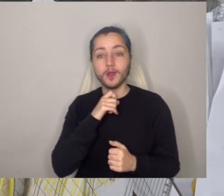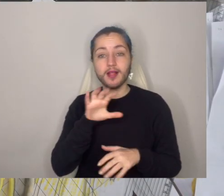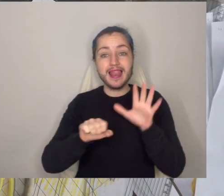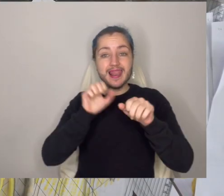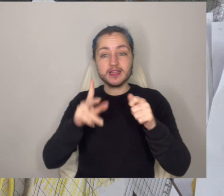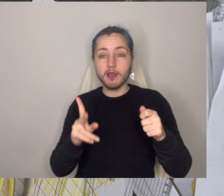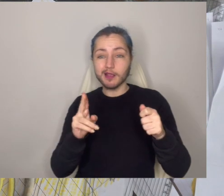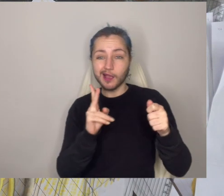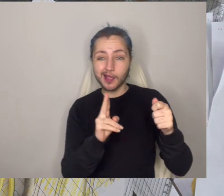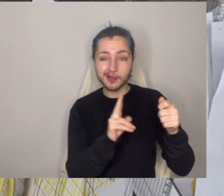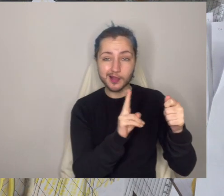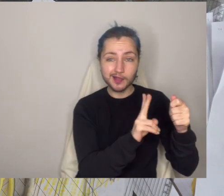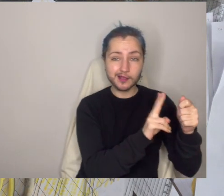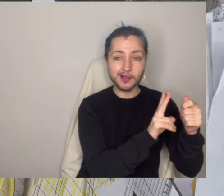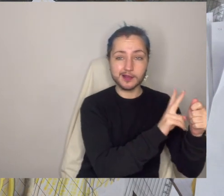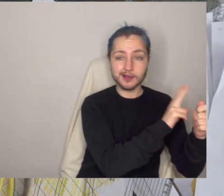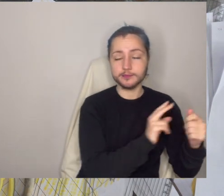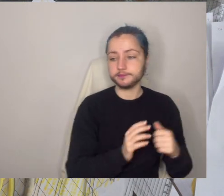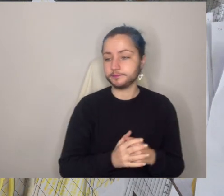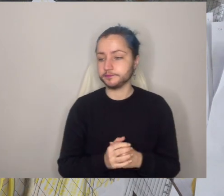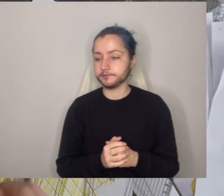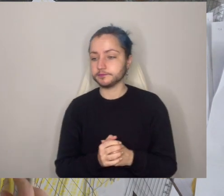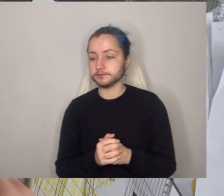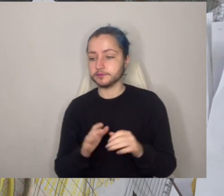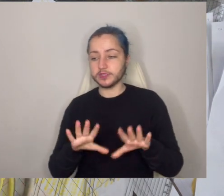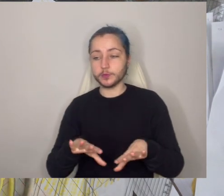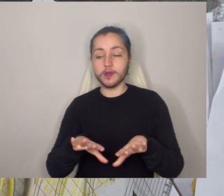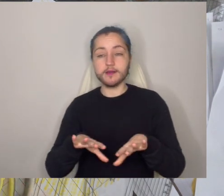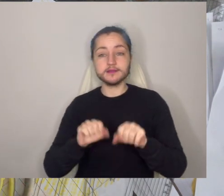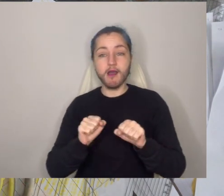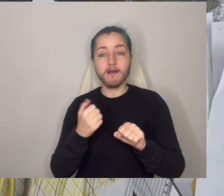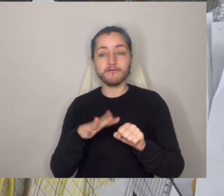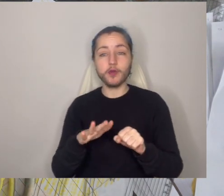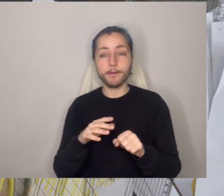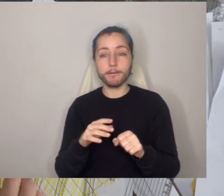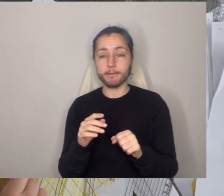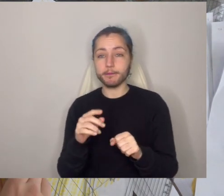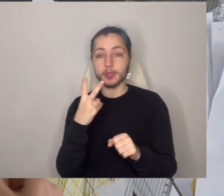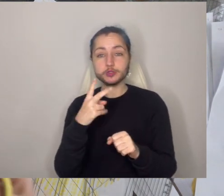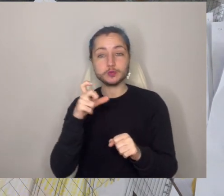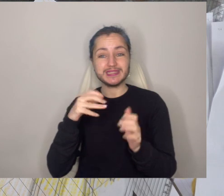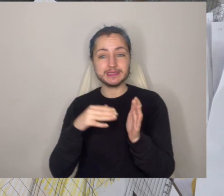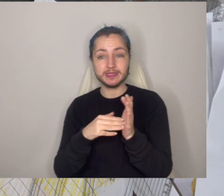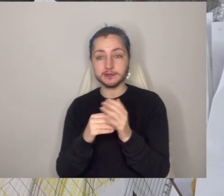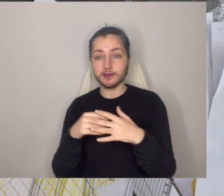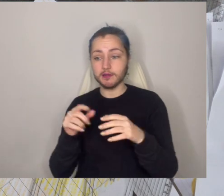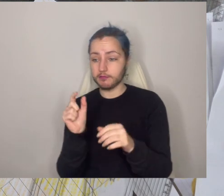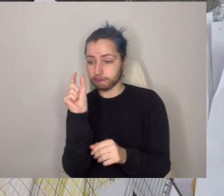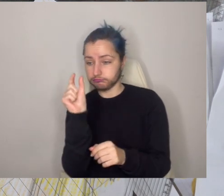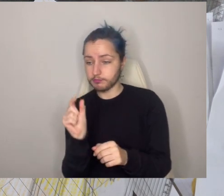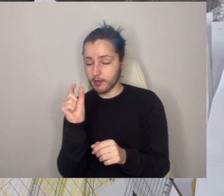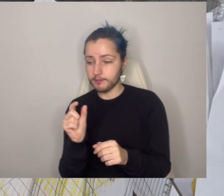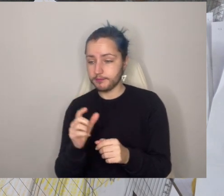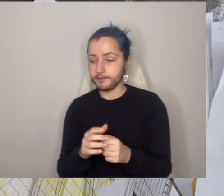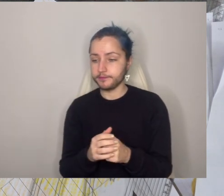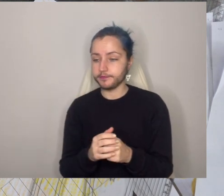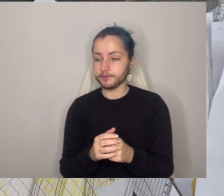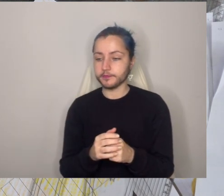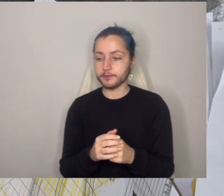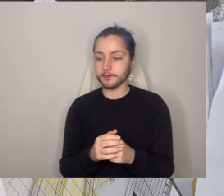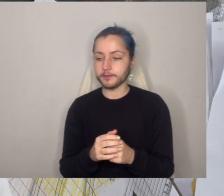panels. And I press it down really hard. And then just make sure it's nice. So you get